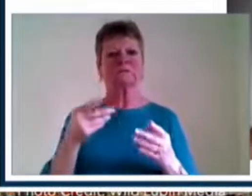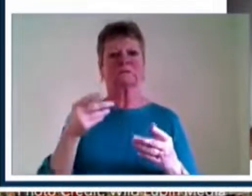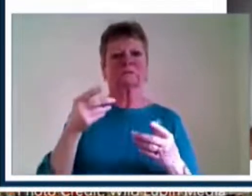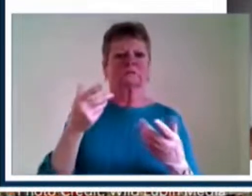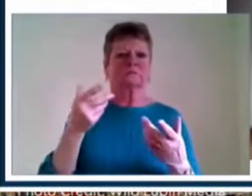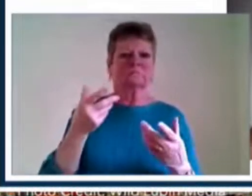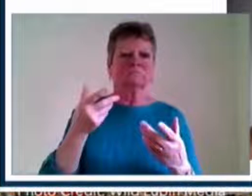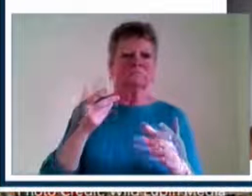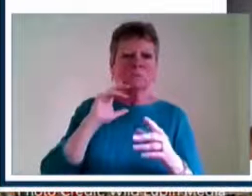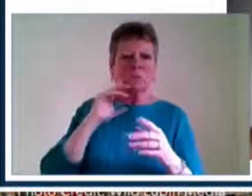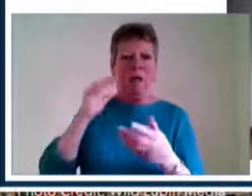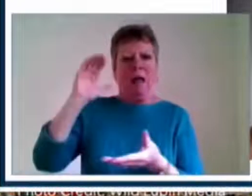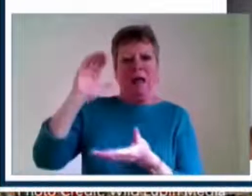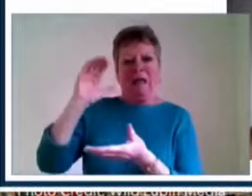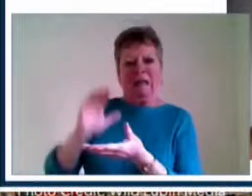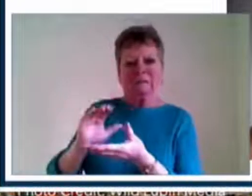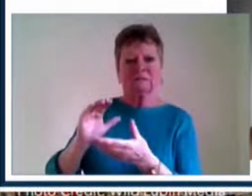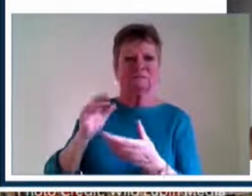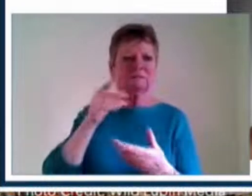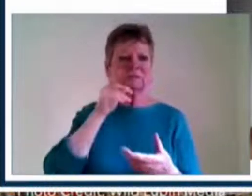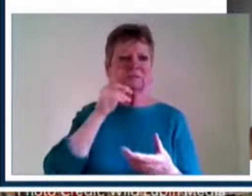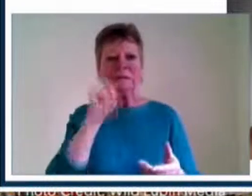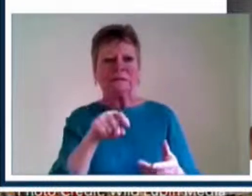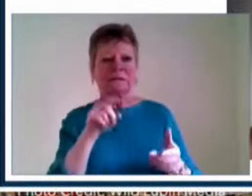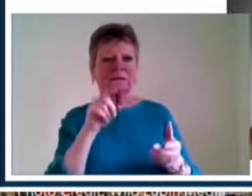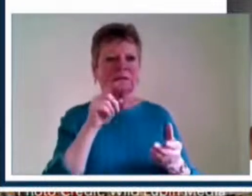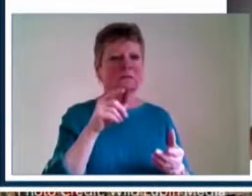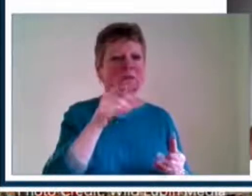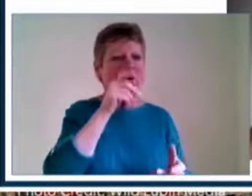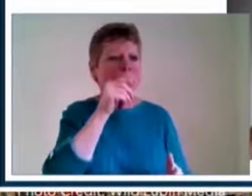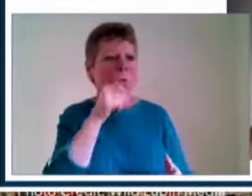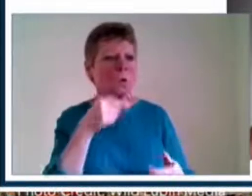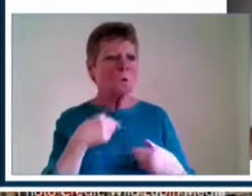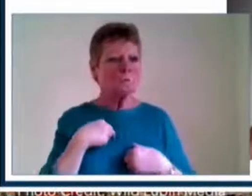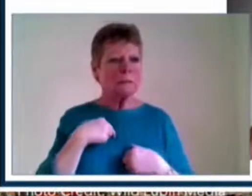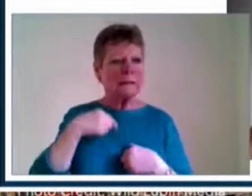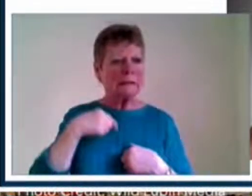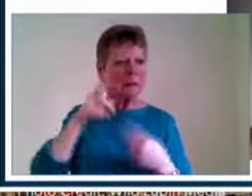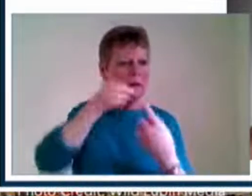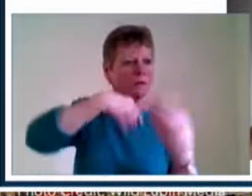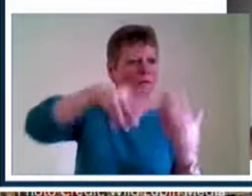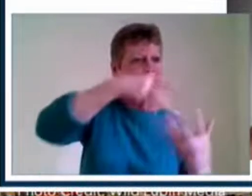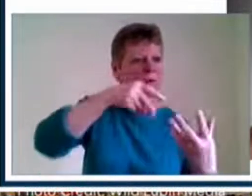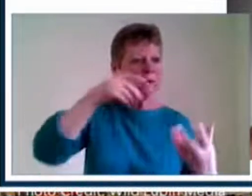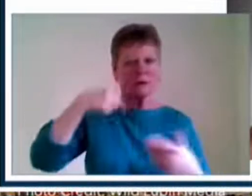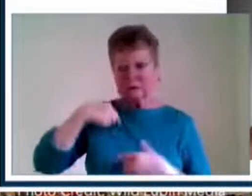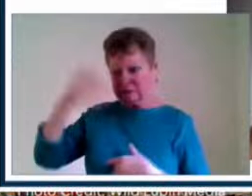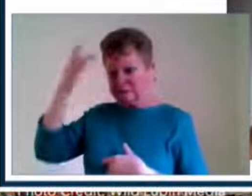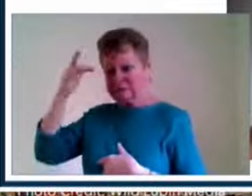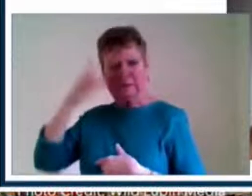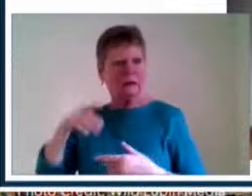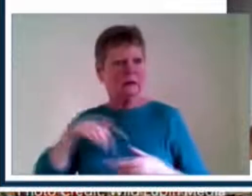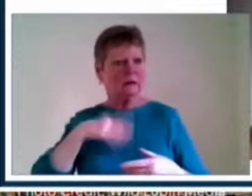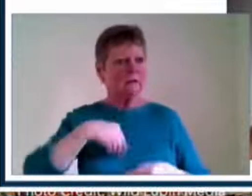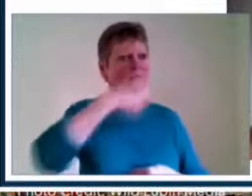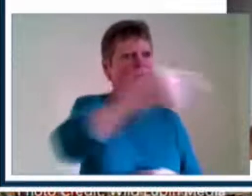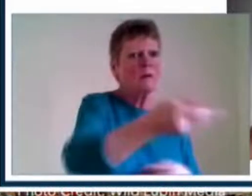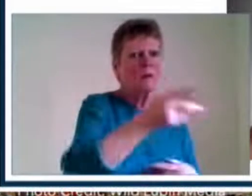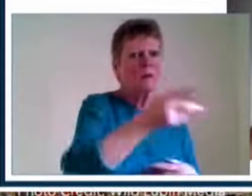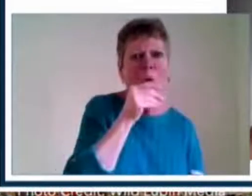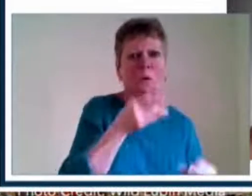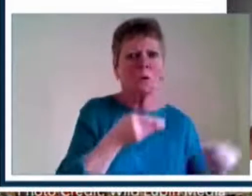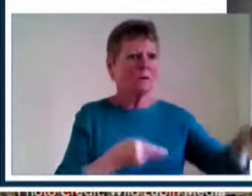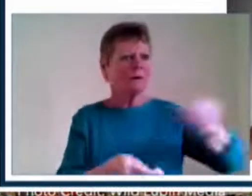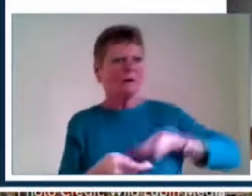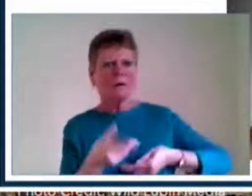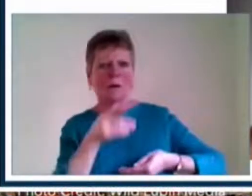health, contact tracing, and ultimately moving away from testing. At some point, we get into a space